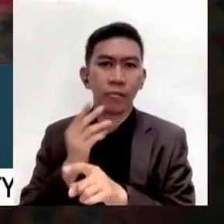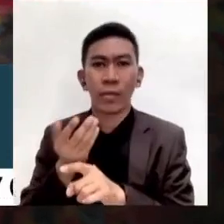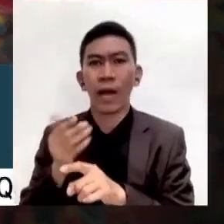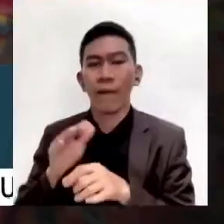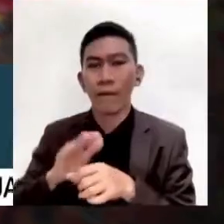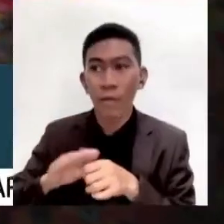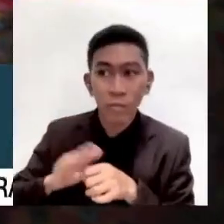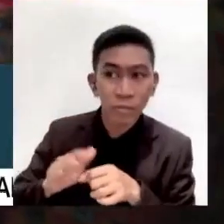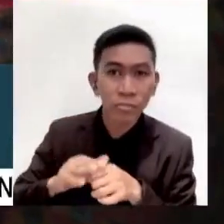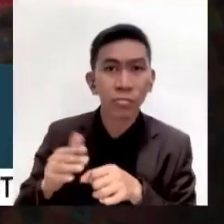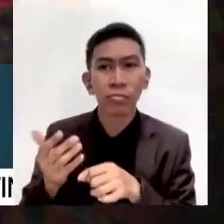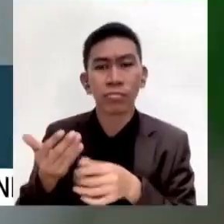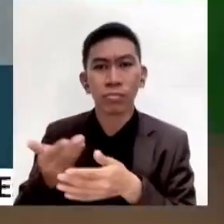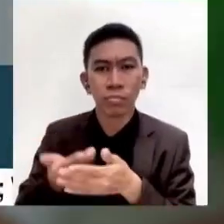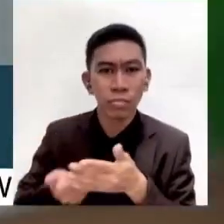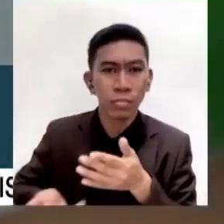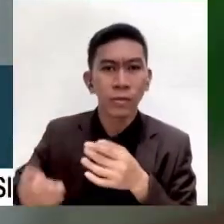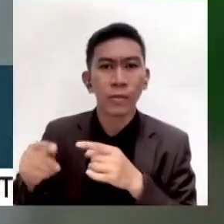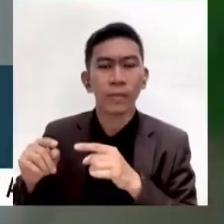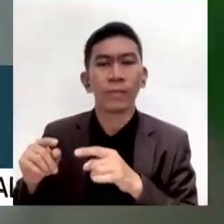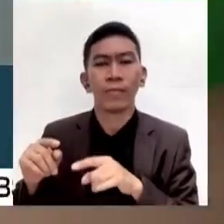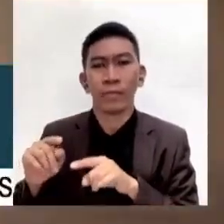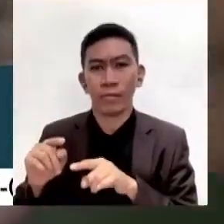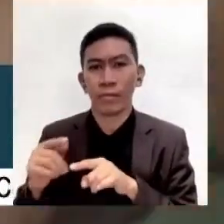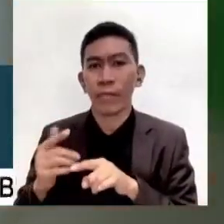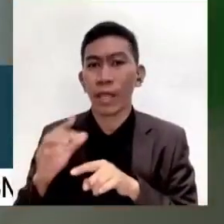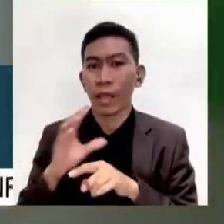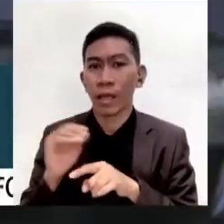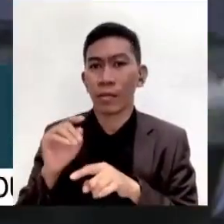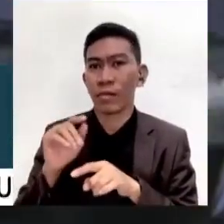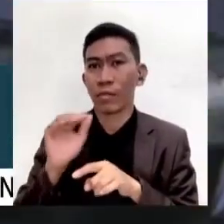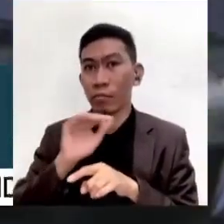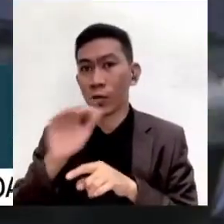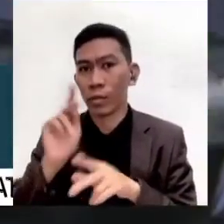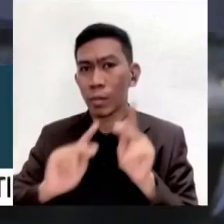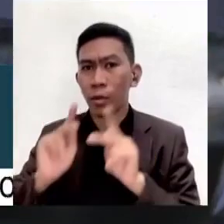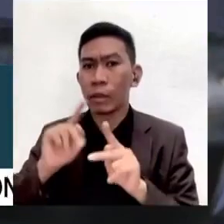also encouraged to conserve water and immediately repair or report